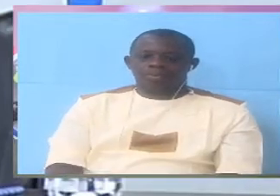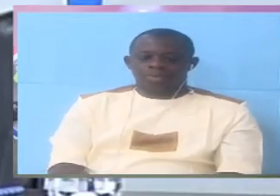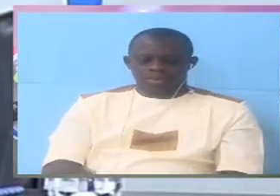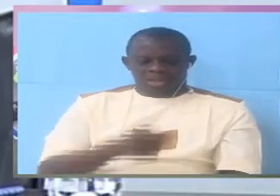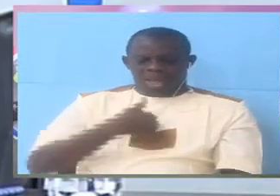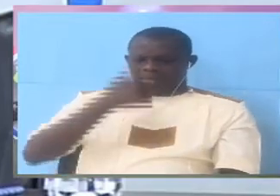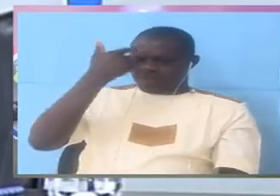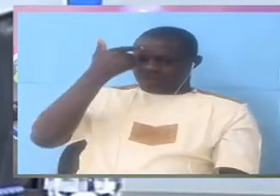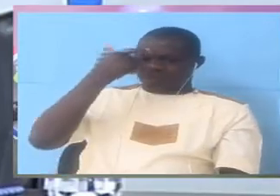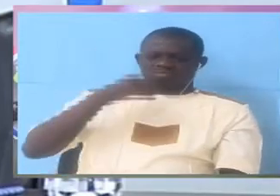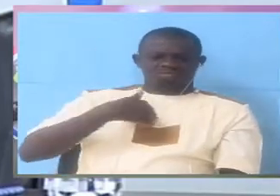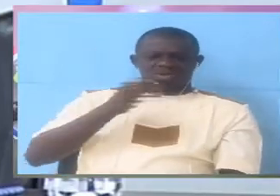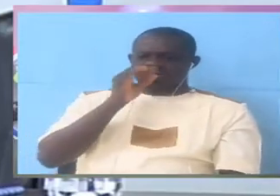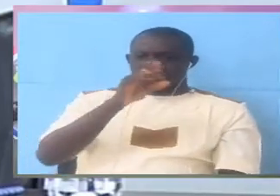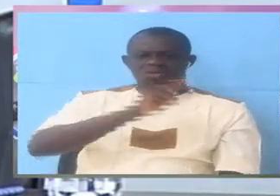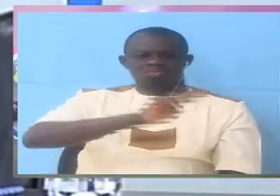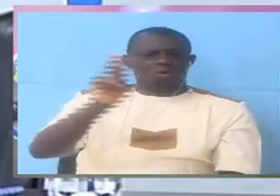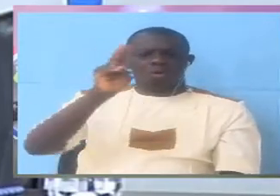remember.